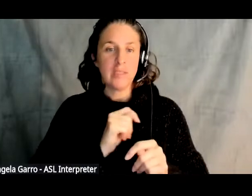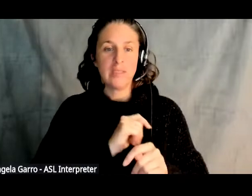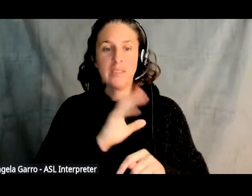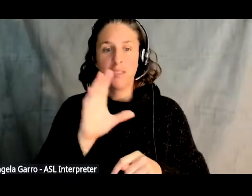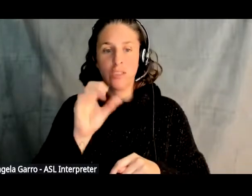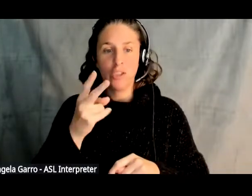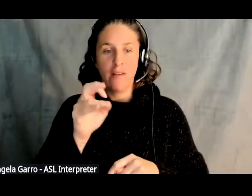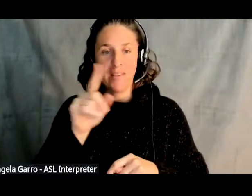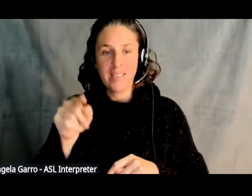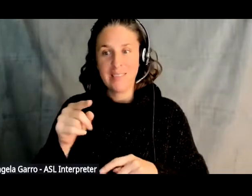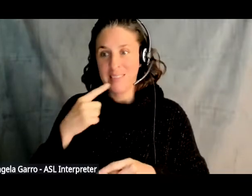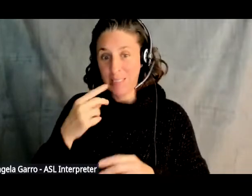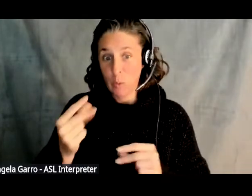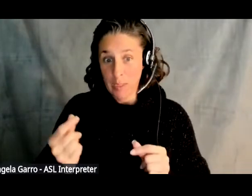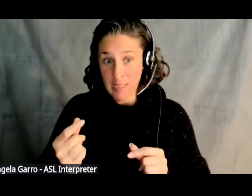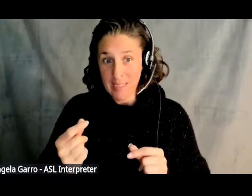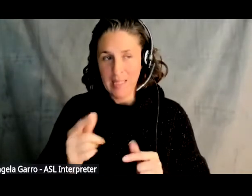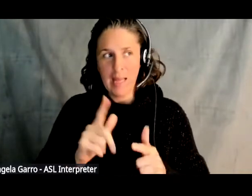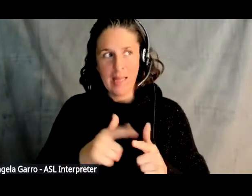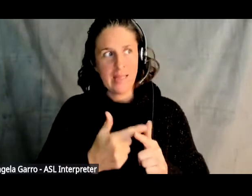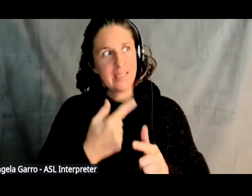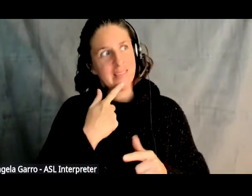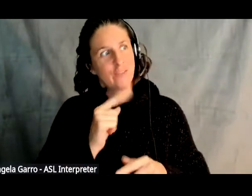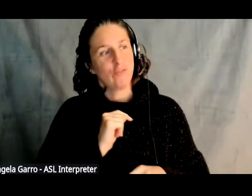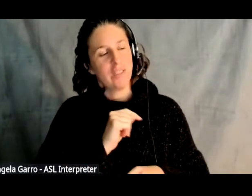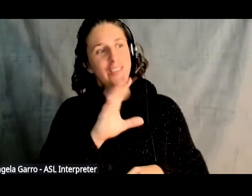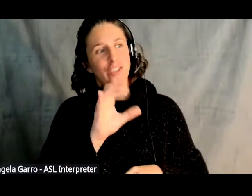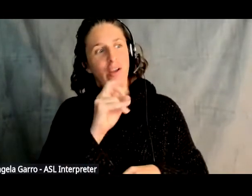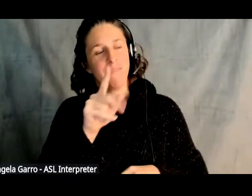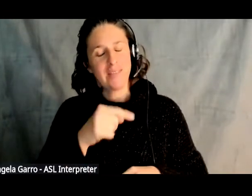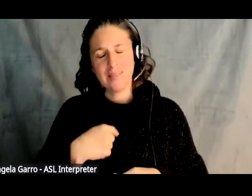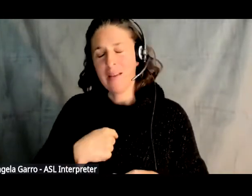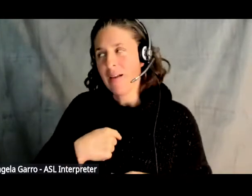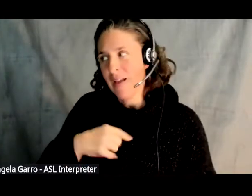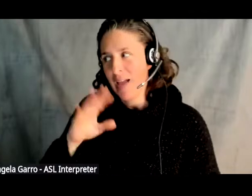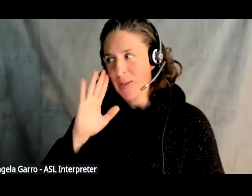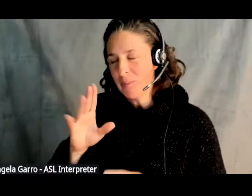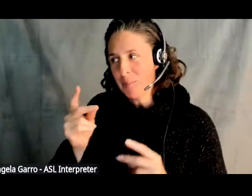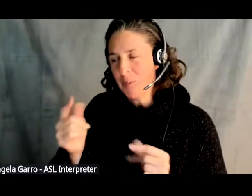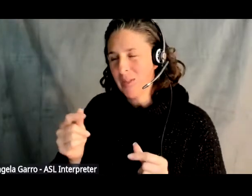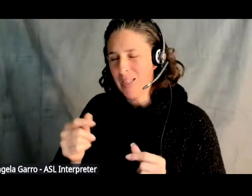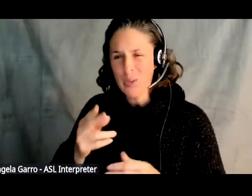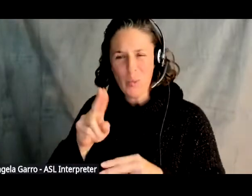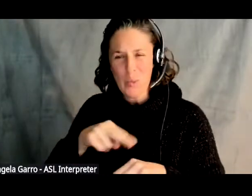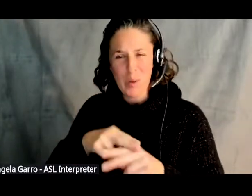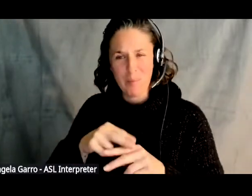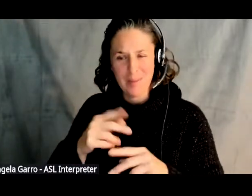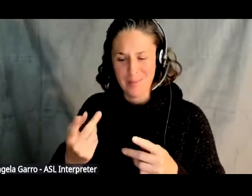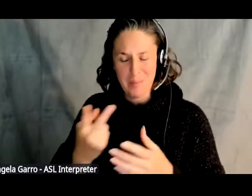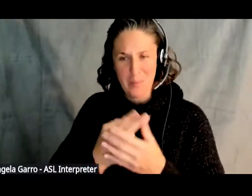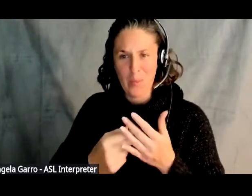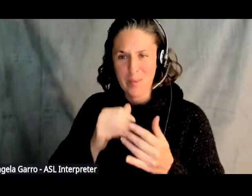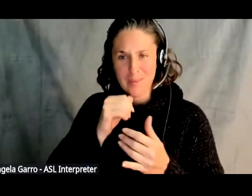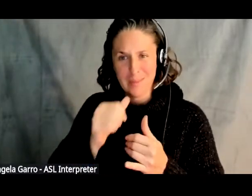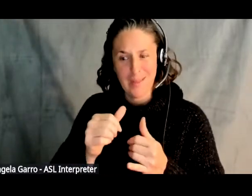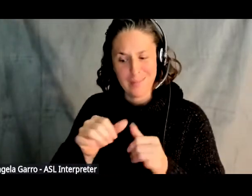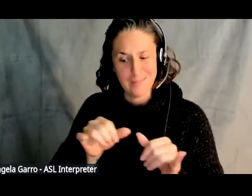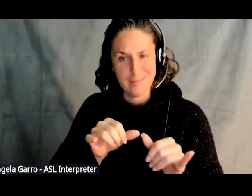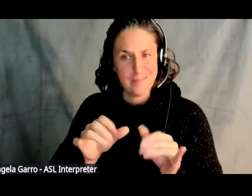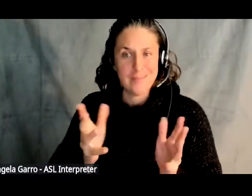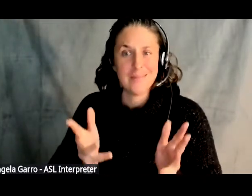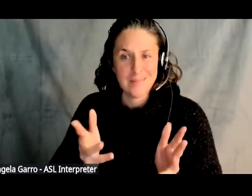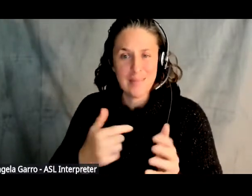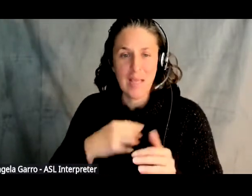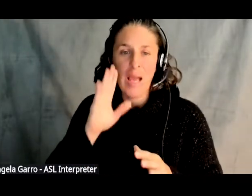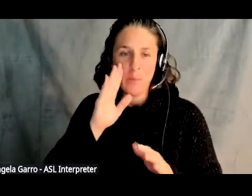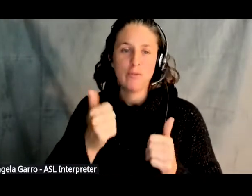says quickly and then he says trustee Chavez. I will be quick. Usually it doesn't go hand in hand, but I will try my best. I only have a couple of things to say.